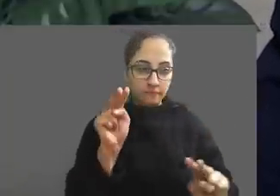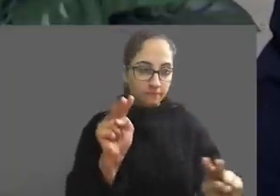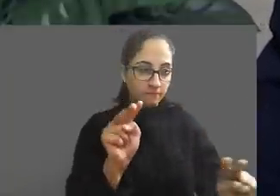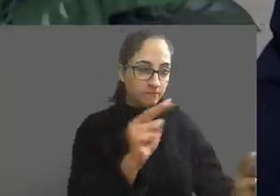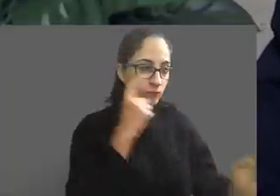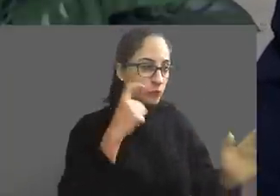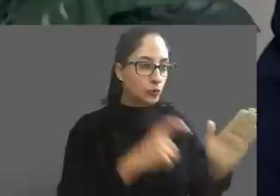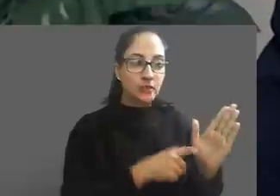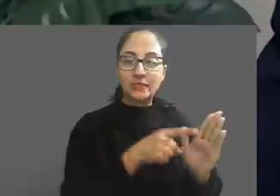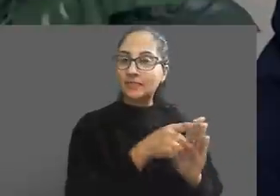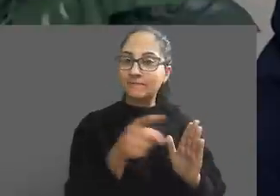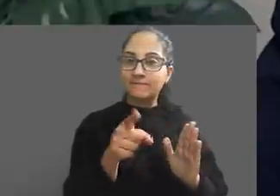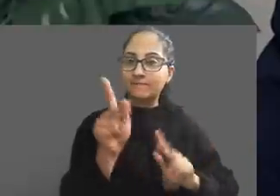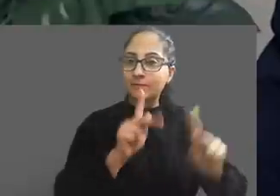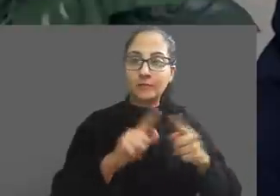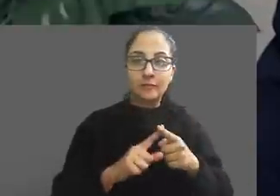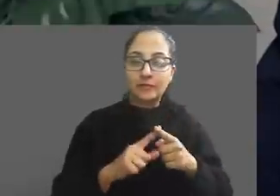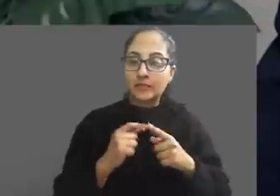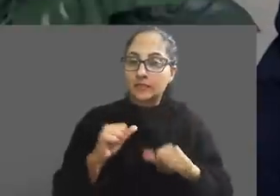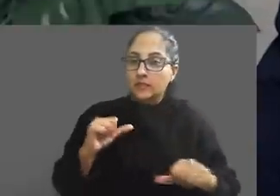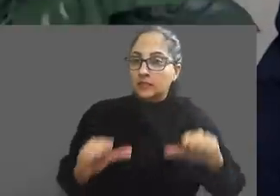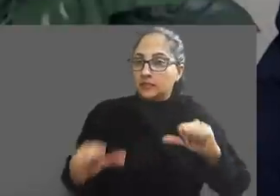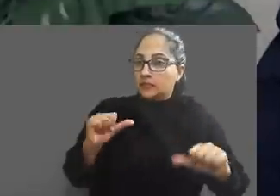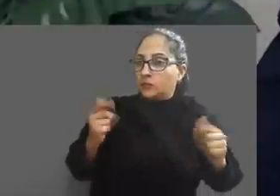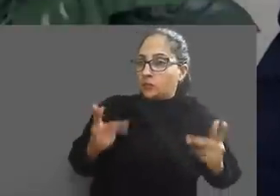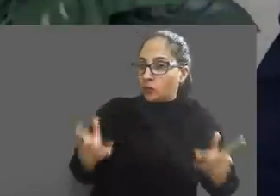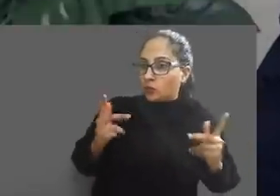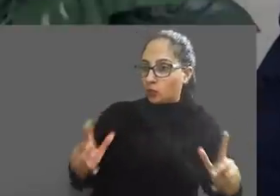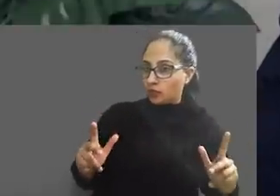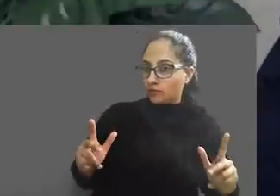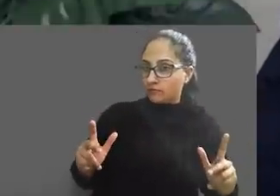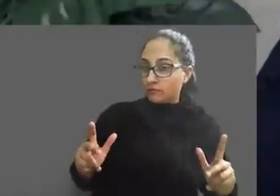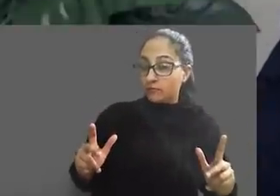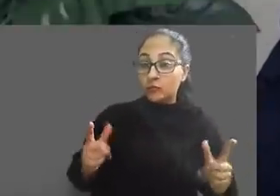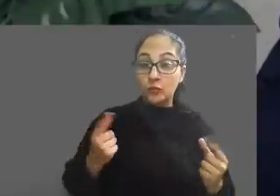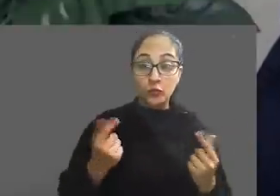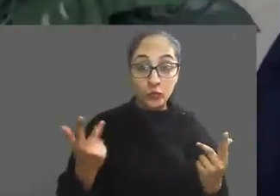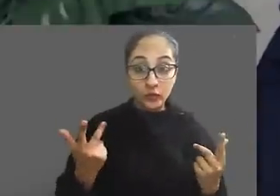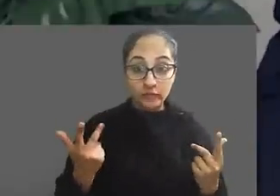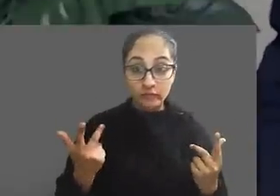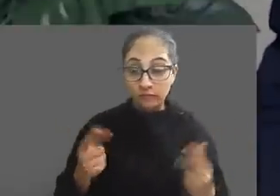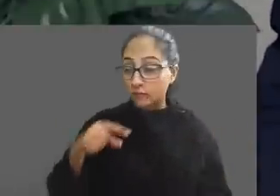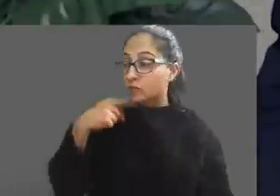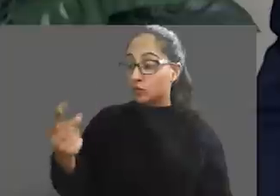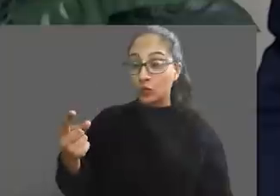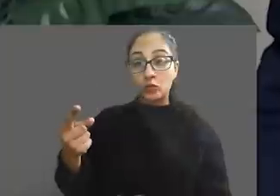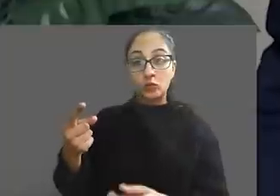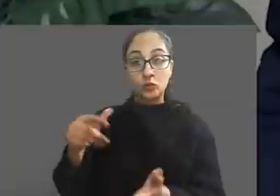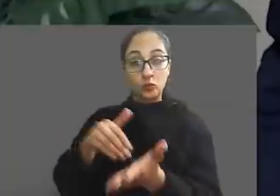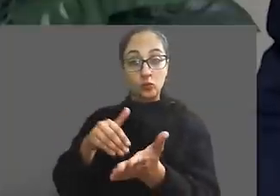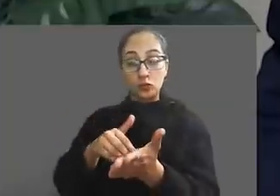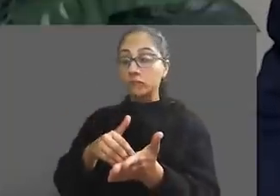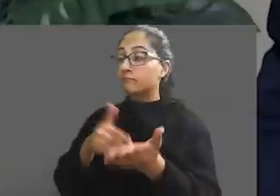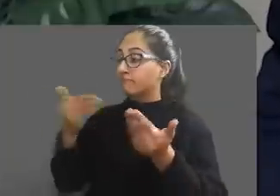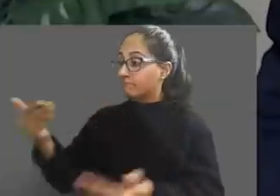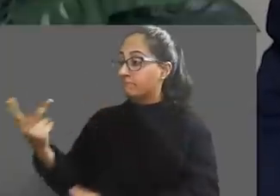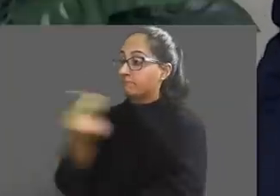sleeve and told the doctor to vaccinate him. This stunned the